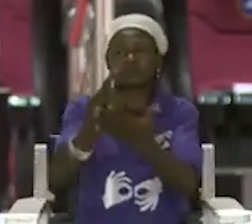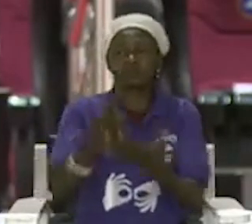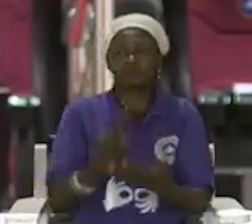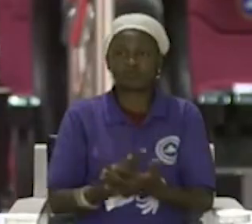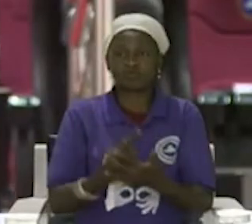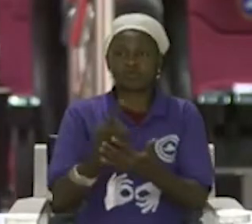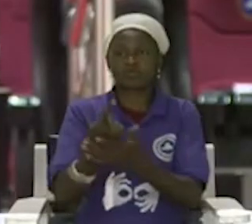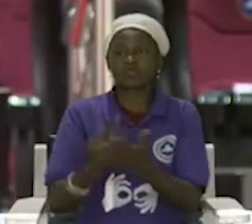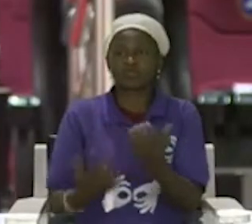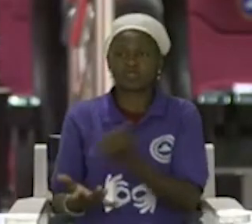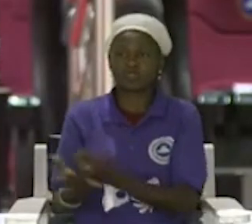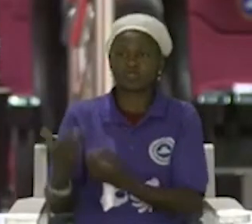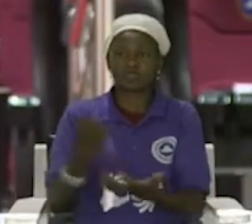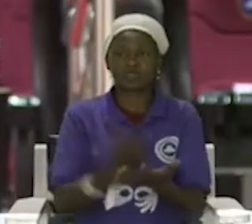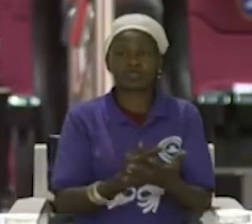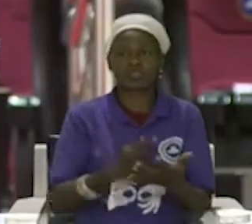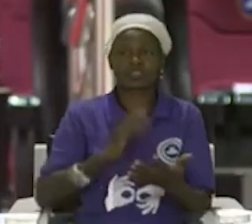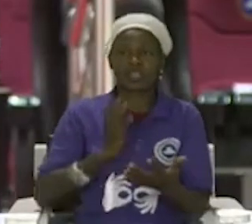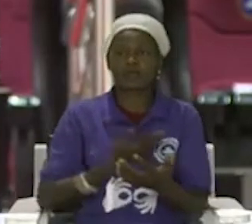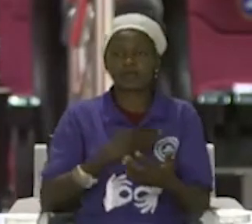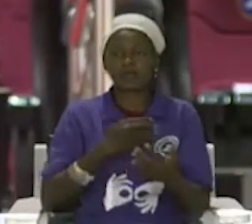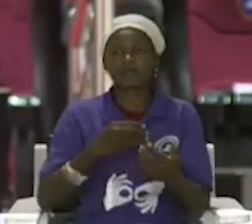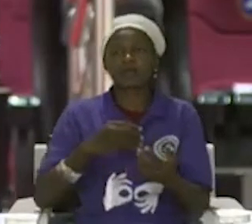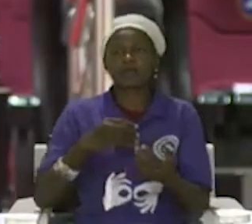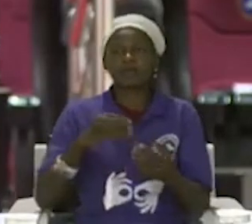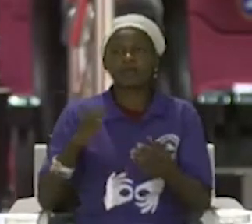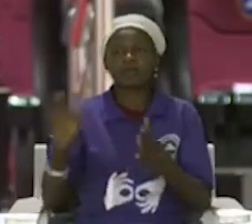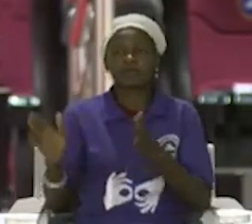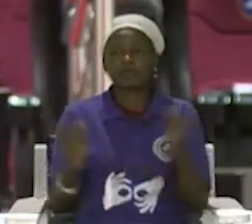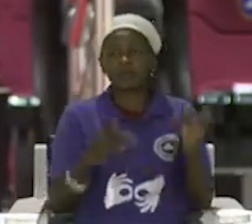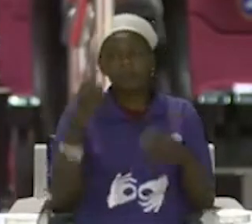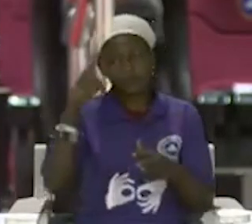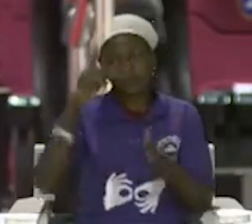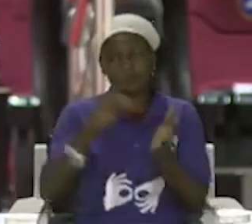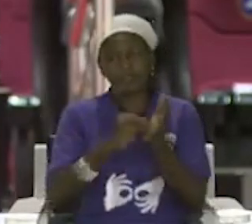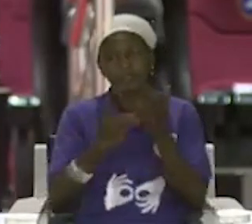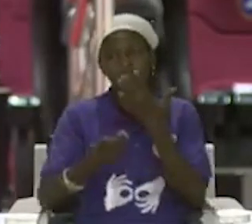our preparations for December.